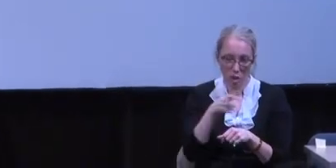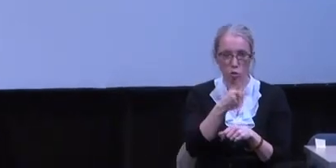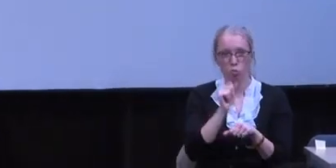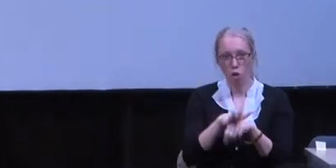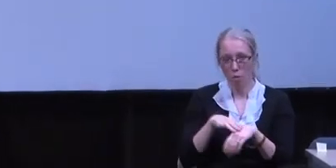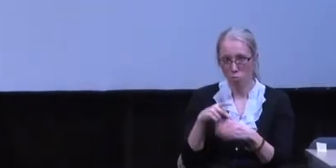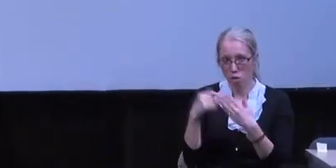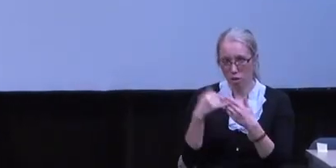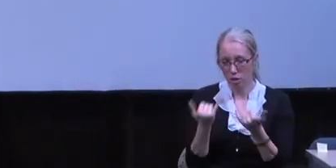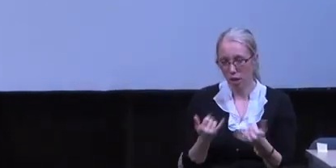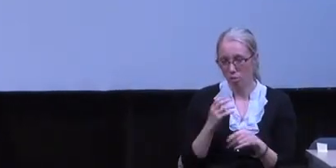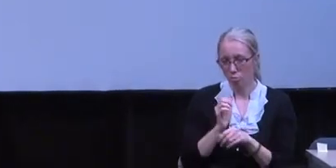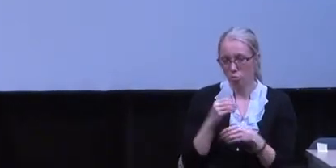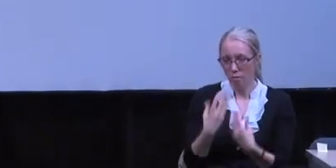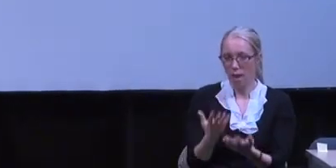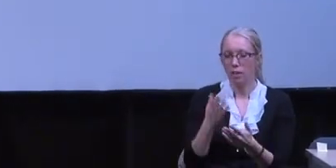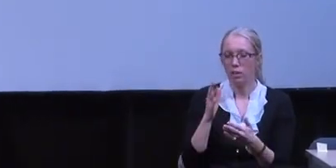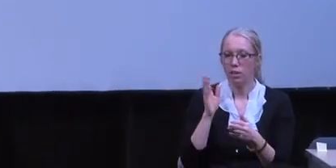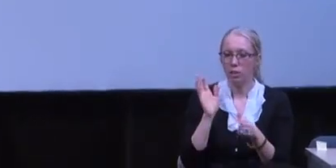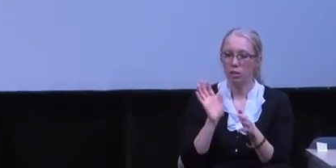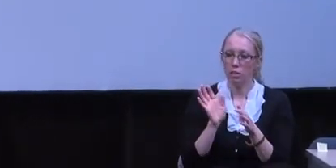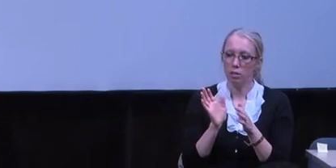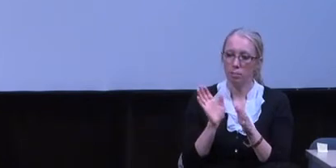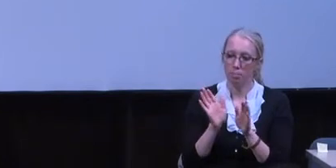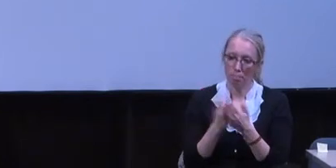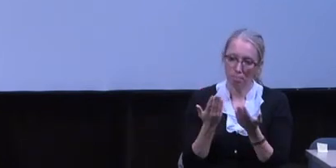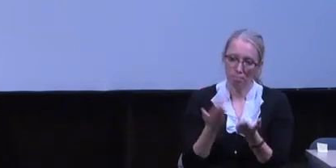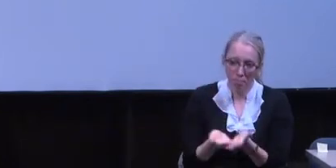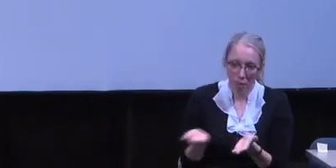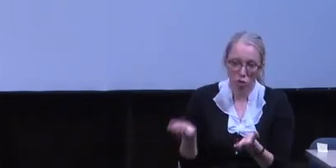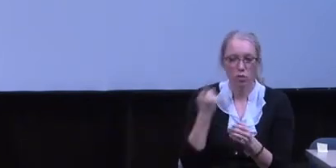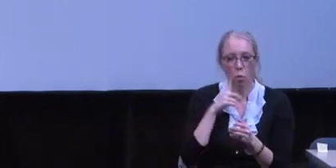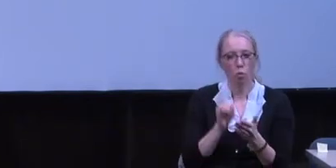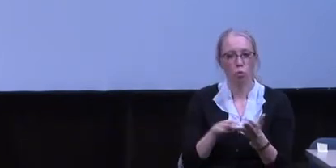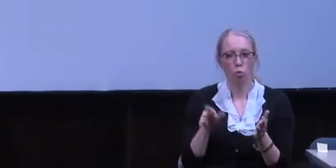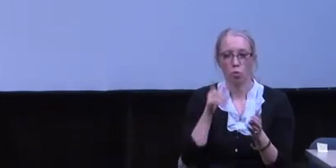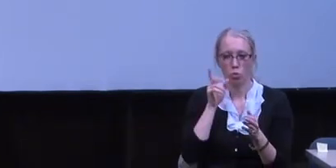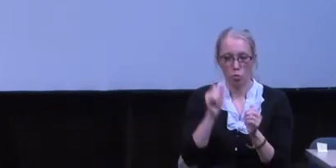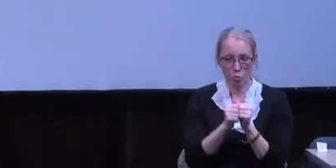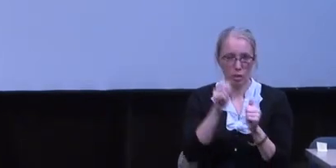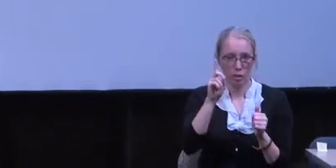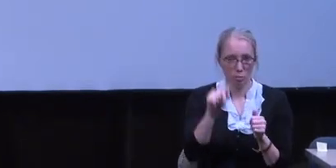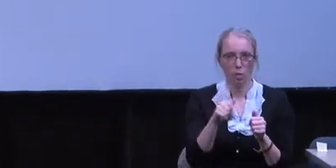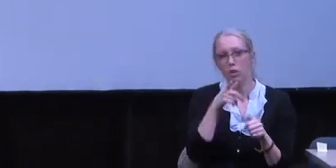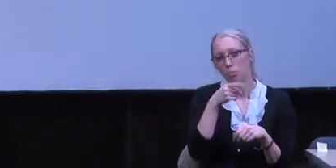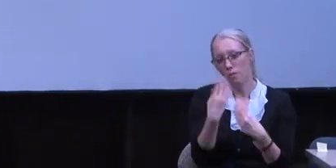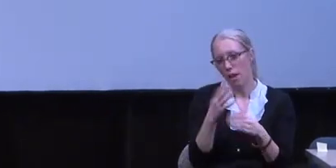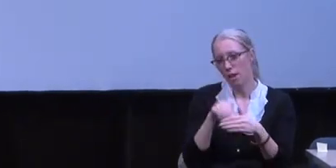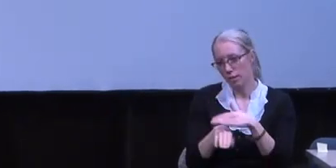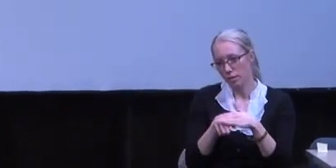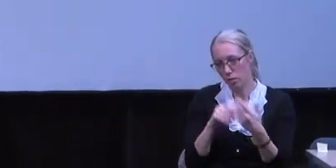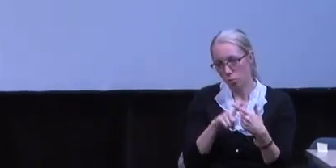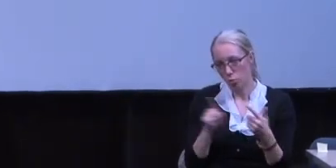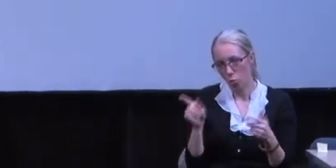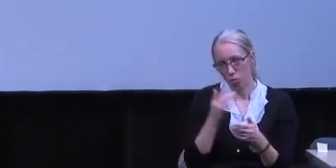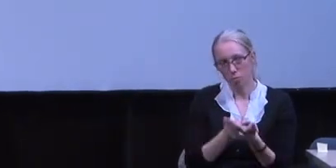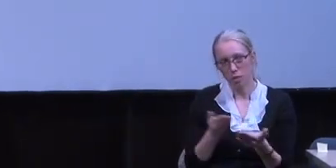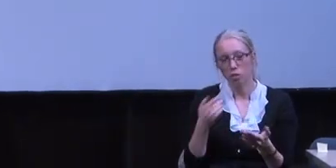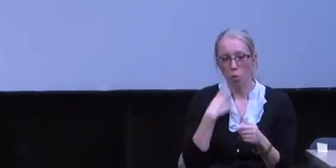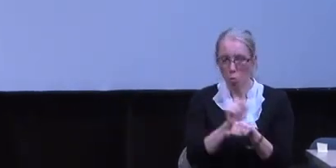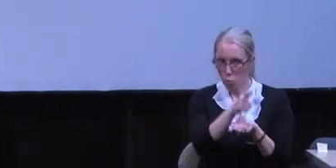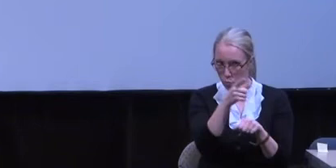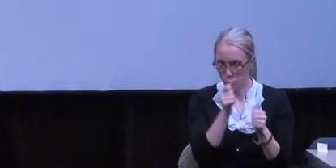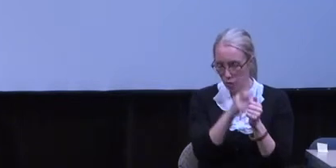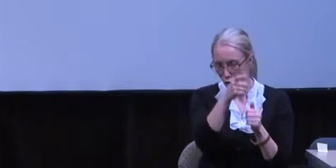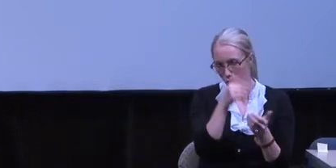source materials for courses. I recommend working with her. I have worked with Lindsay before to make sure that we're looking